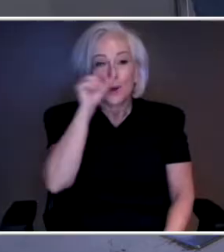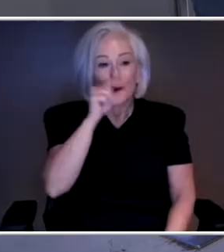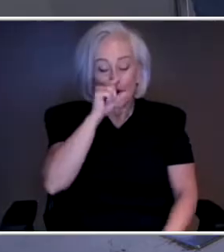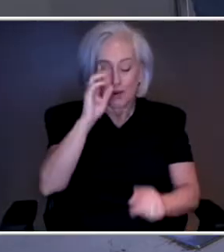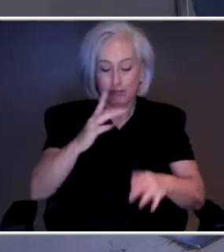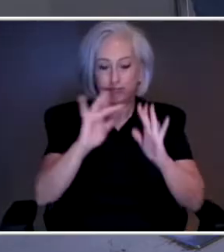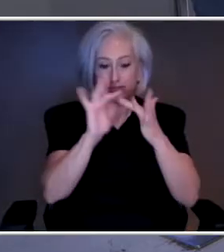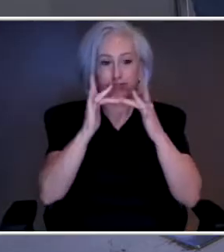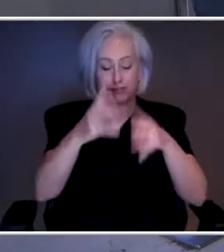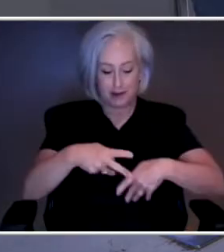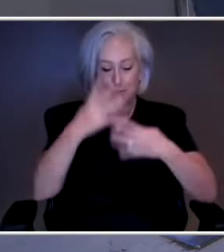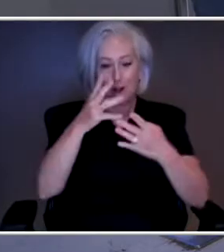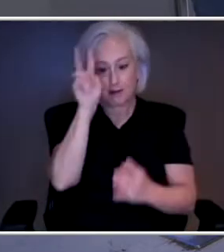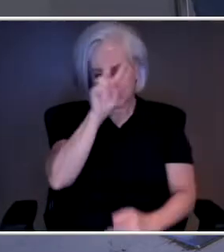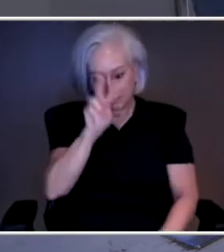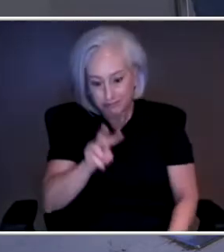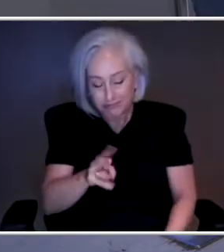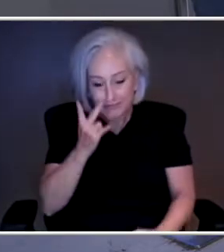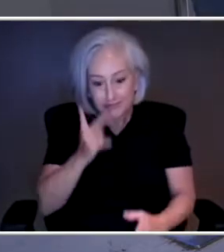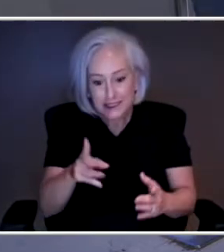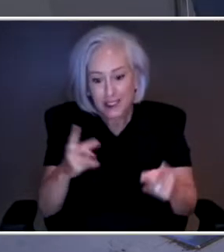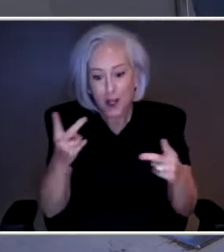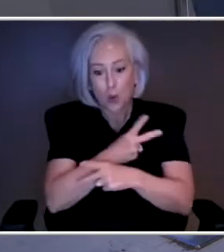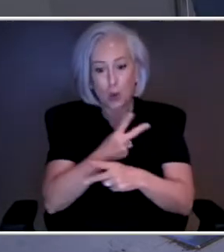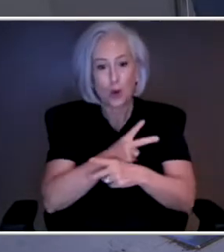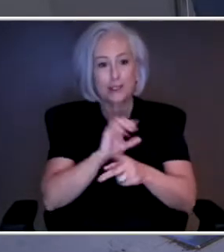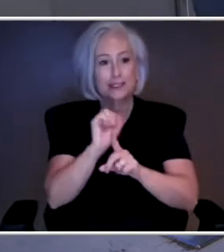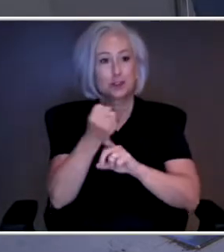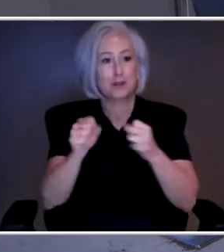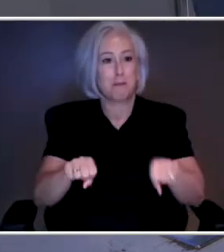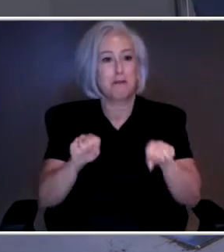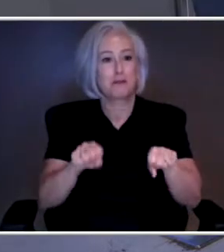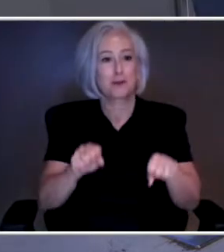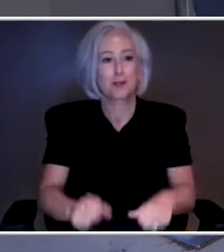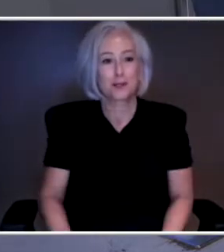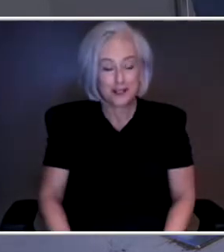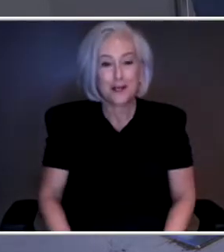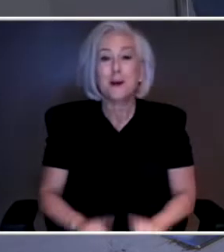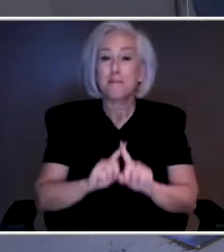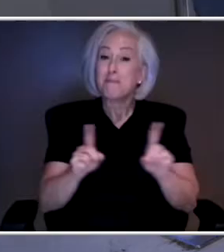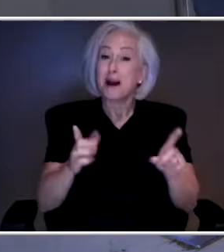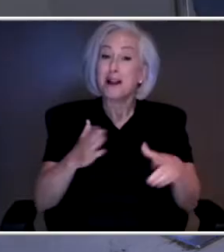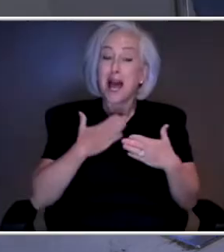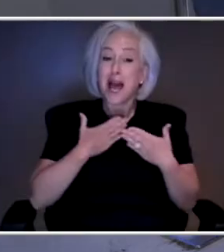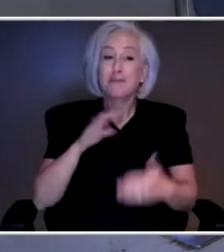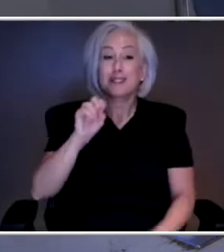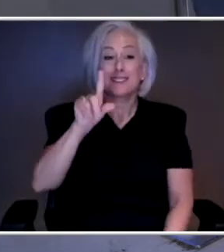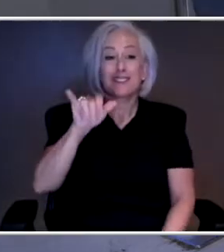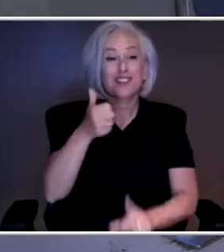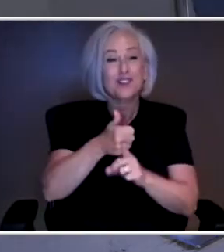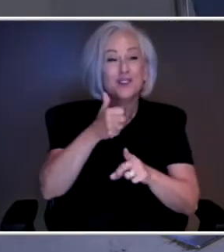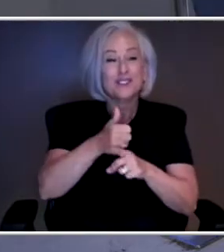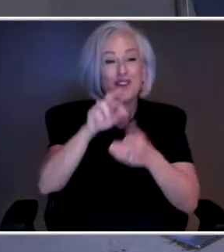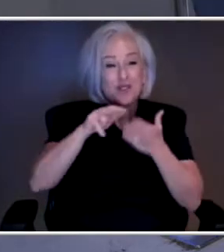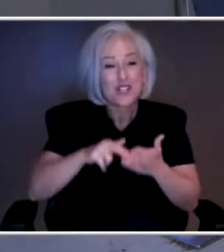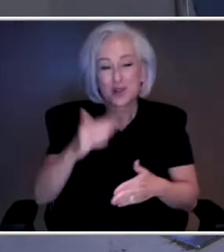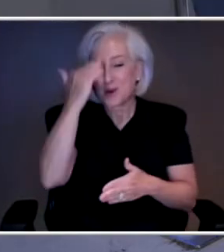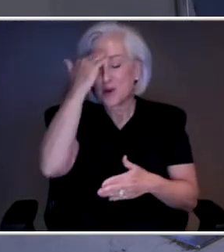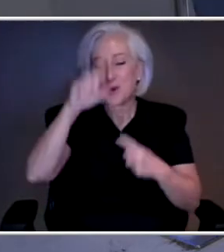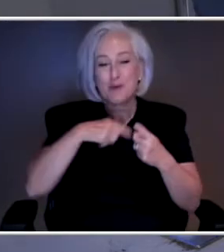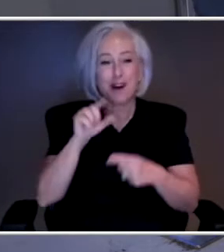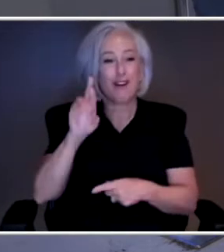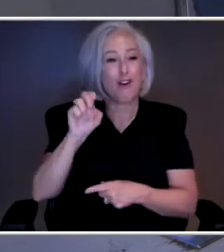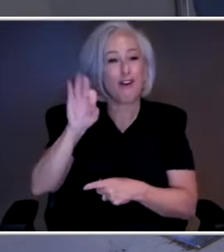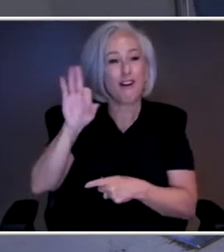thinking the worst, so you want to get it checked out. But it has to make you happy that Sandy was doing her research and already knew about RFA, knew to